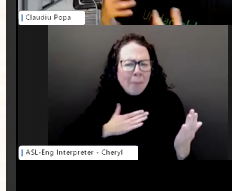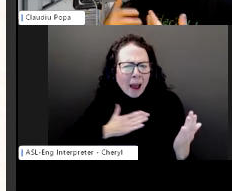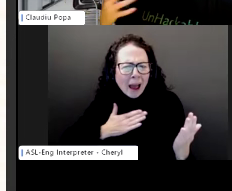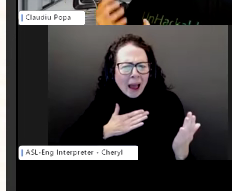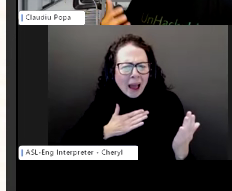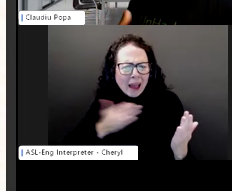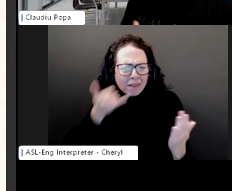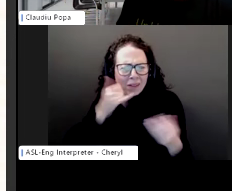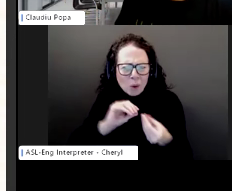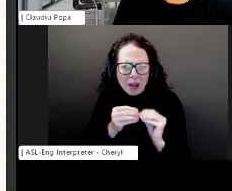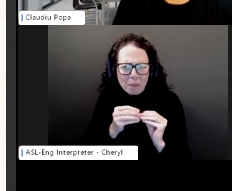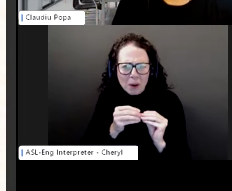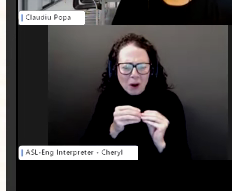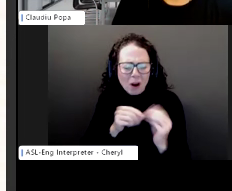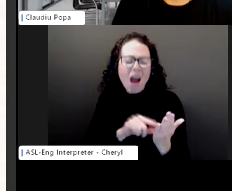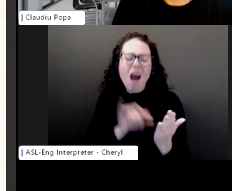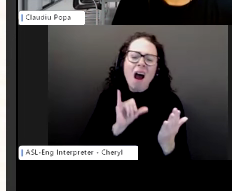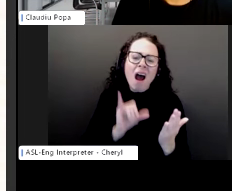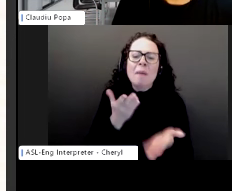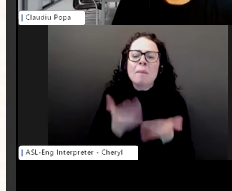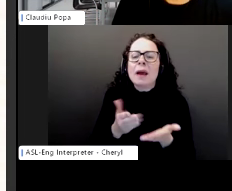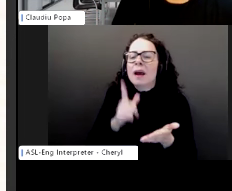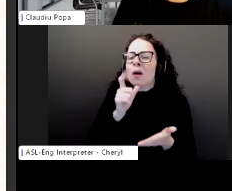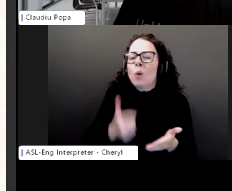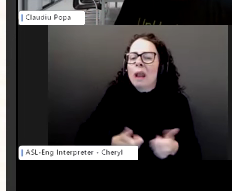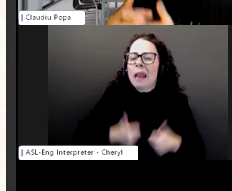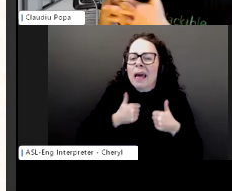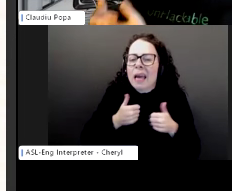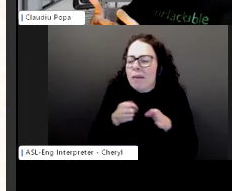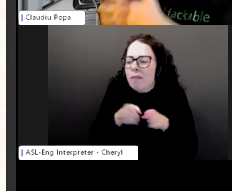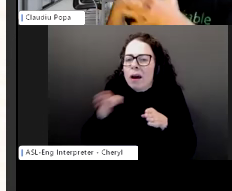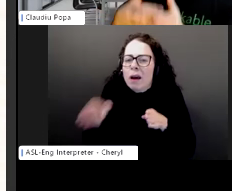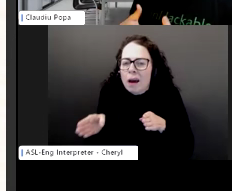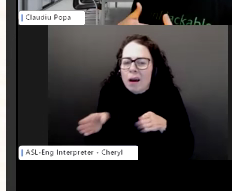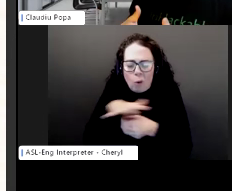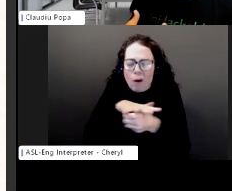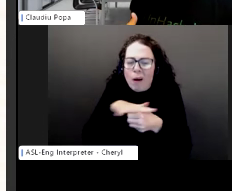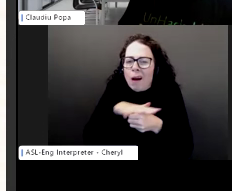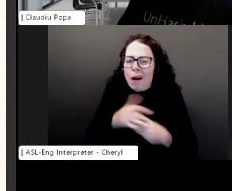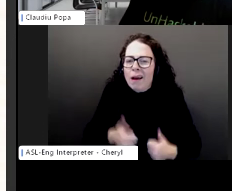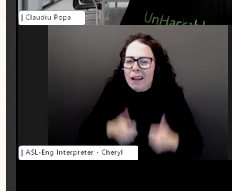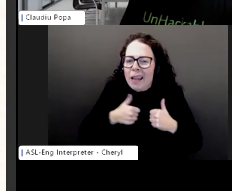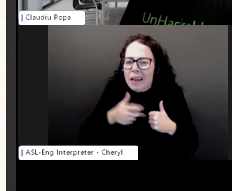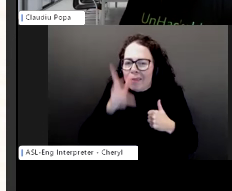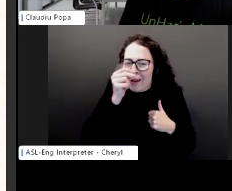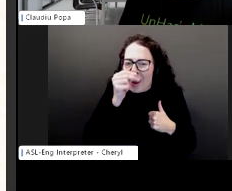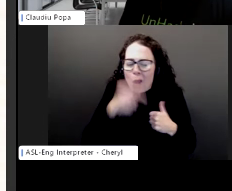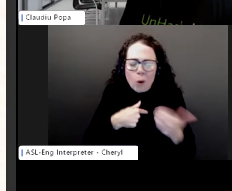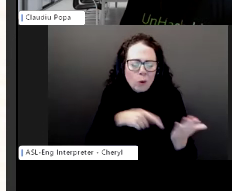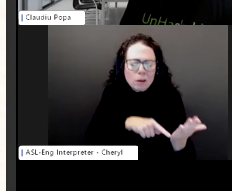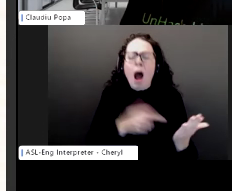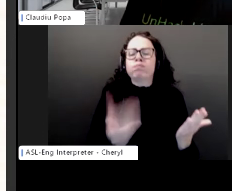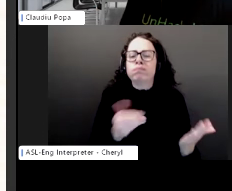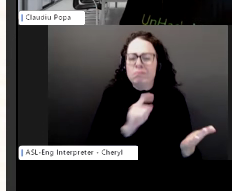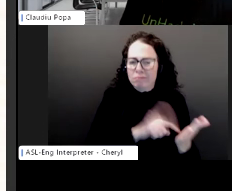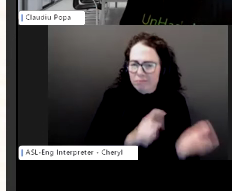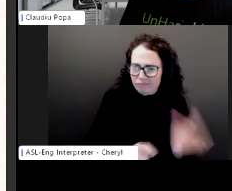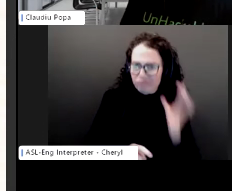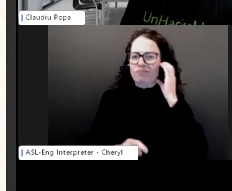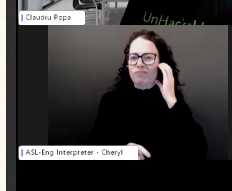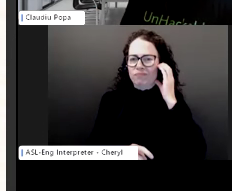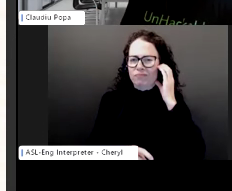to make it sound like it could be one of my neighbors, right? So that's supposed to reduce your resistance to